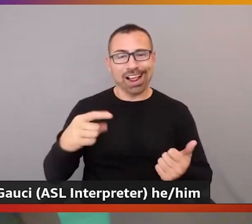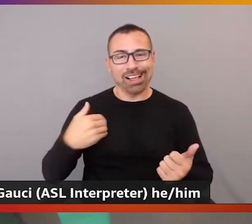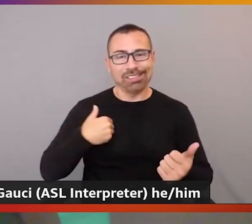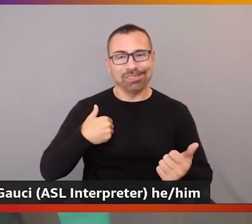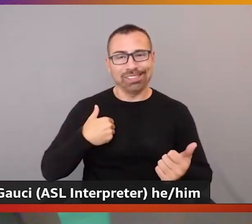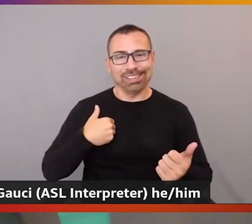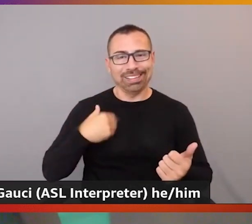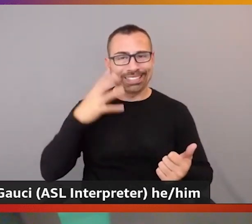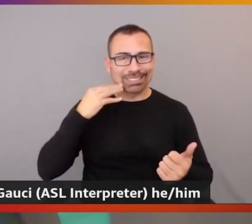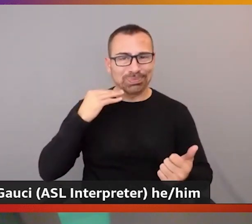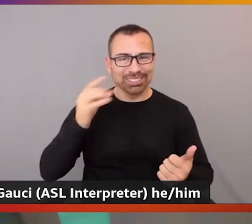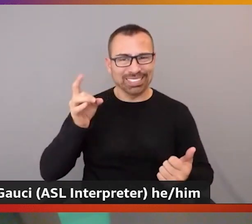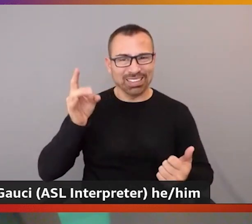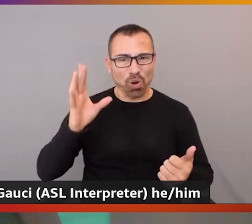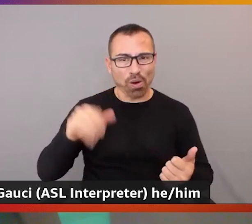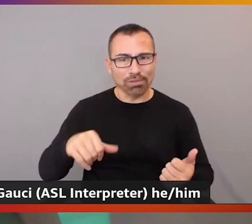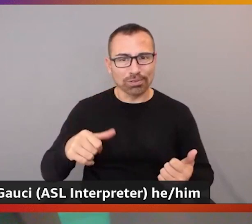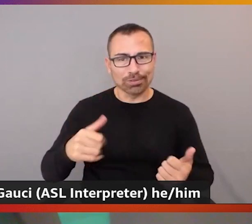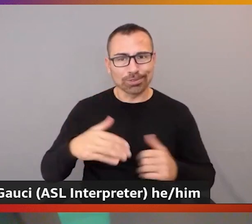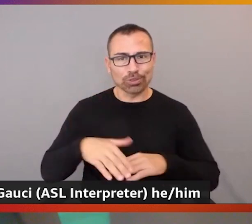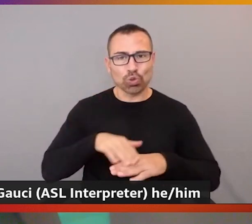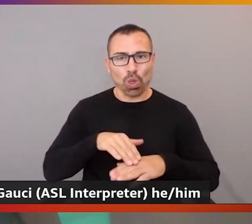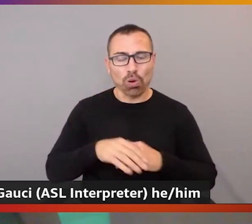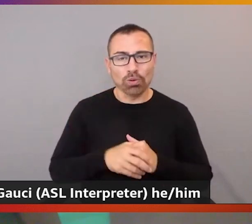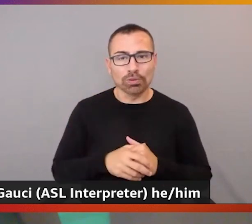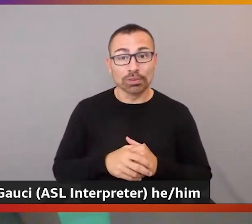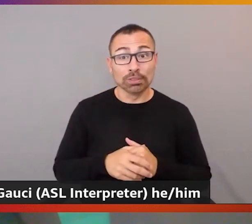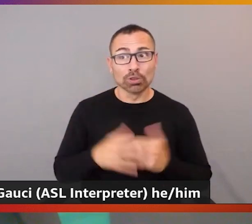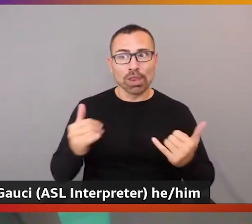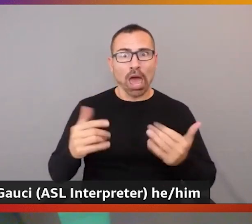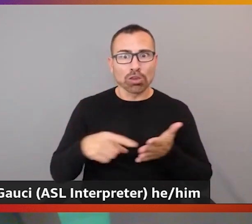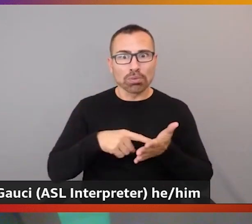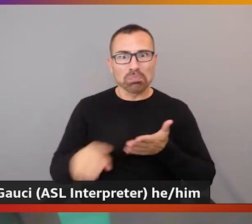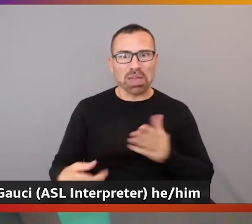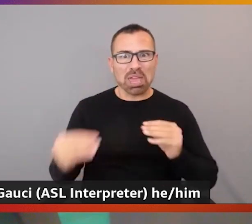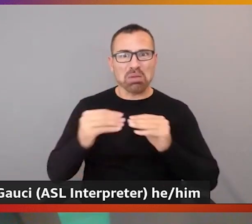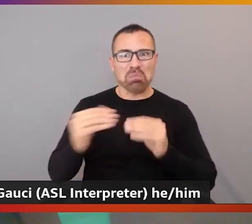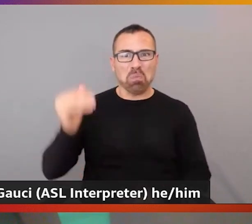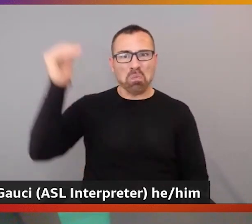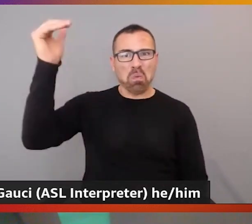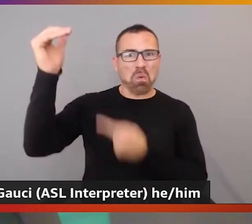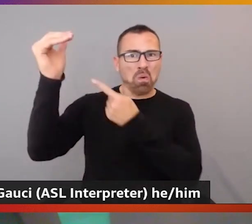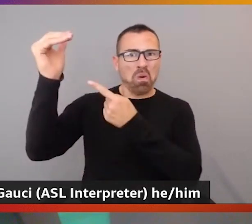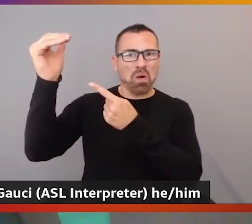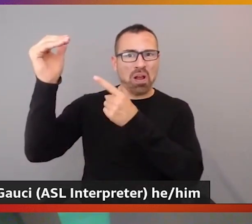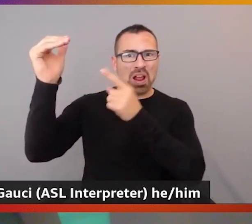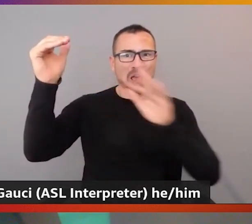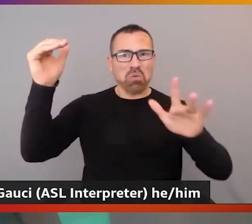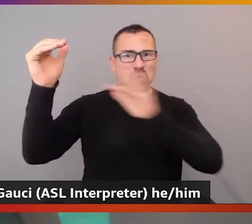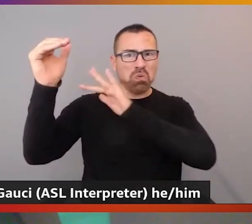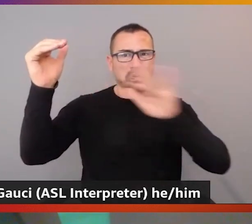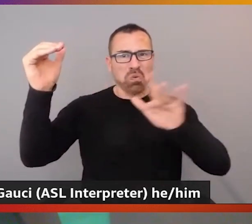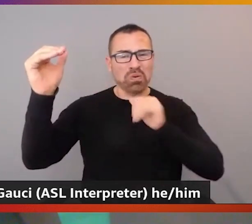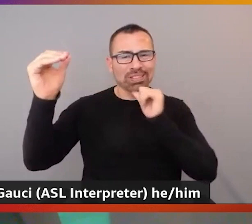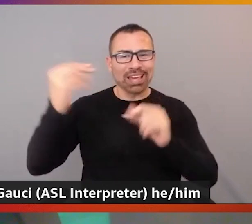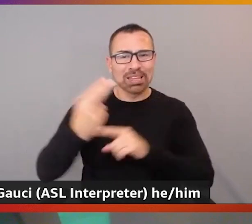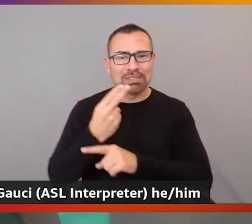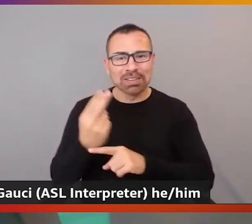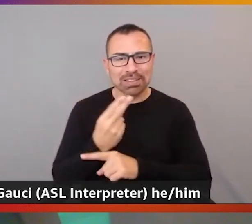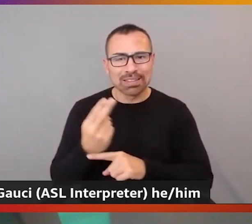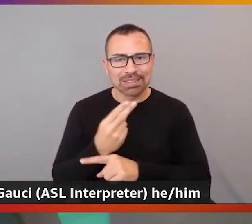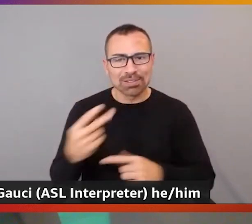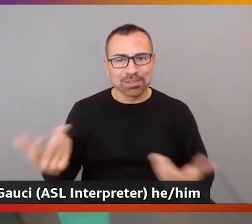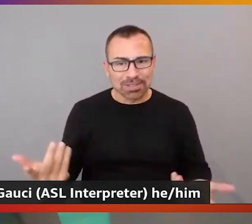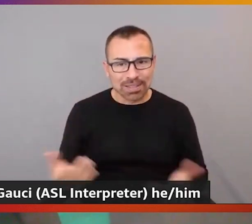And so what ends up happening then is you end up overpaying for your underutilized resources for the time when you aren't using that much,